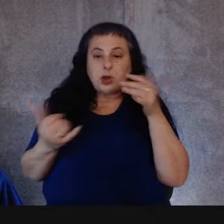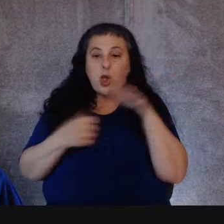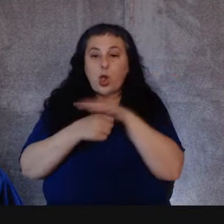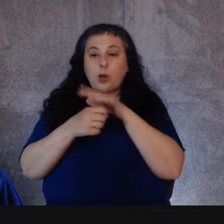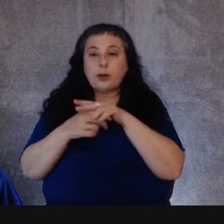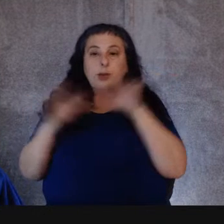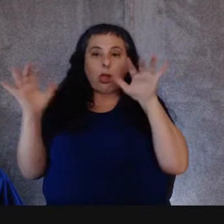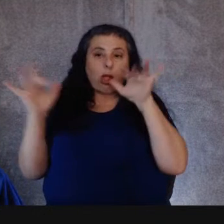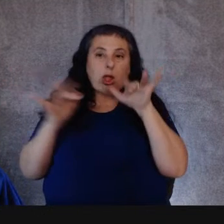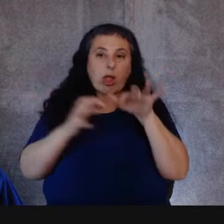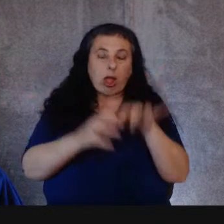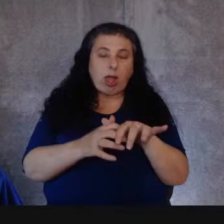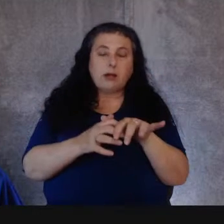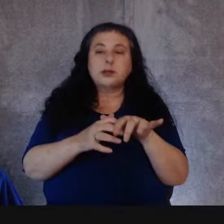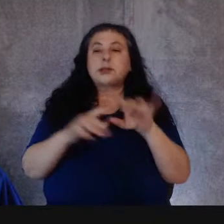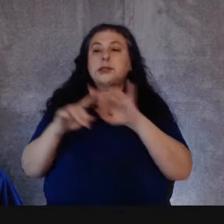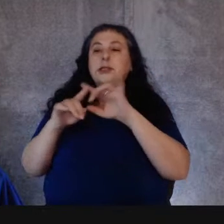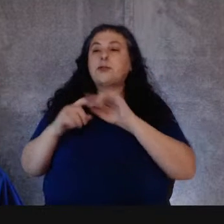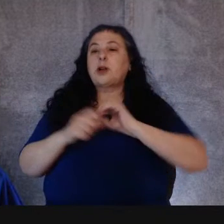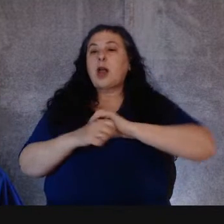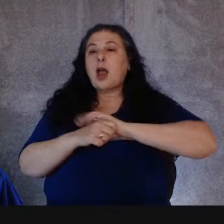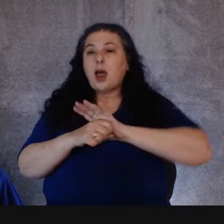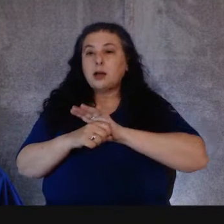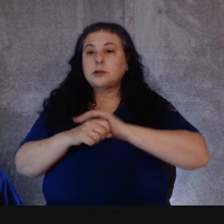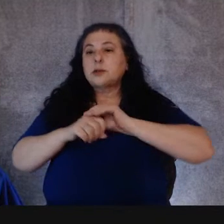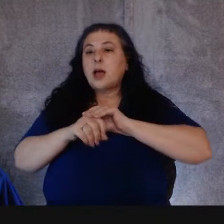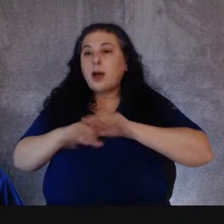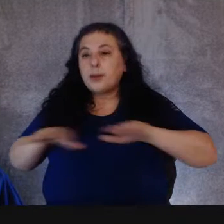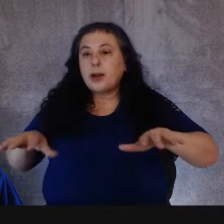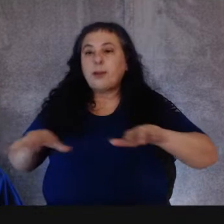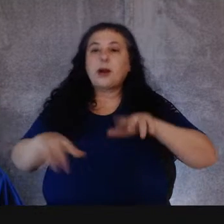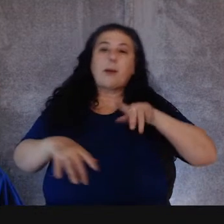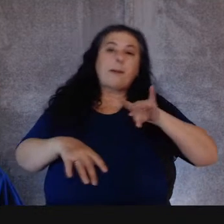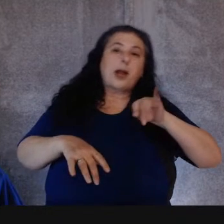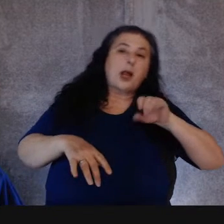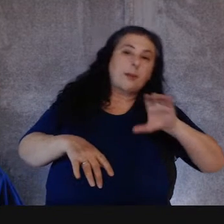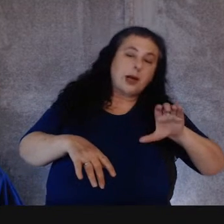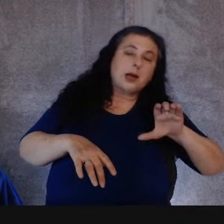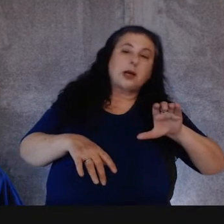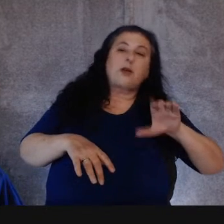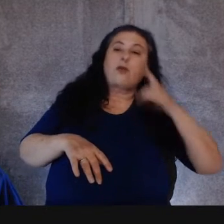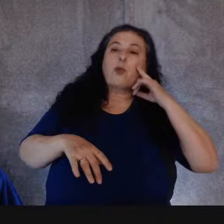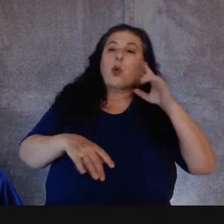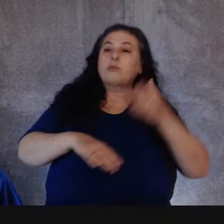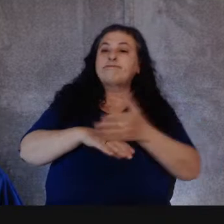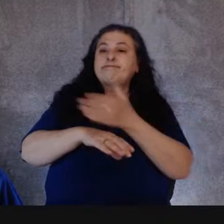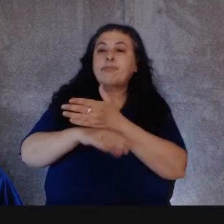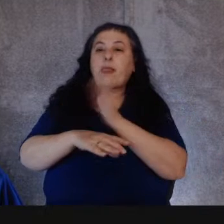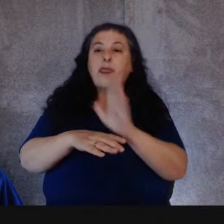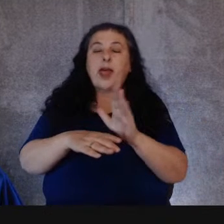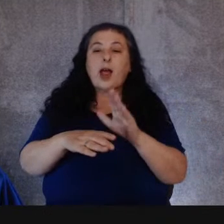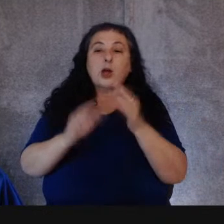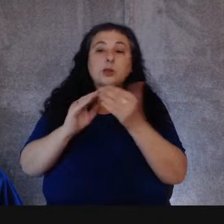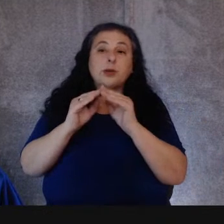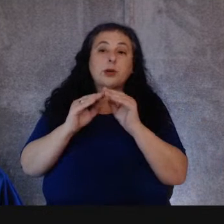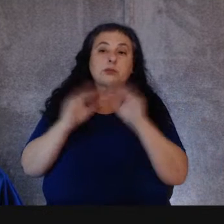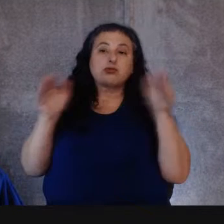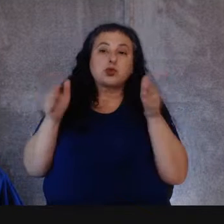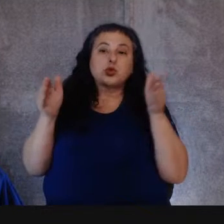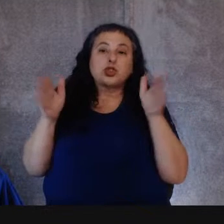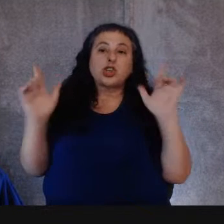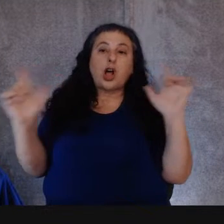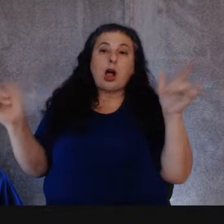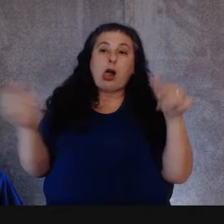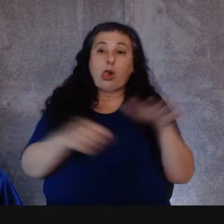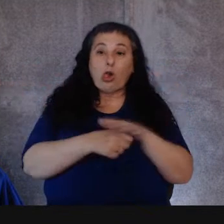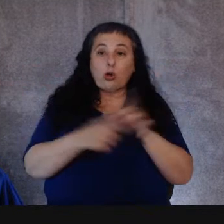during previous epidemics and pandemics for the betterment of their communities. We encourage all who are local to come and visit this